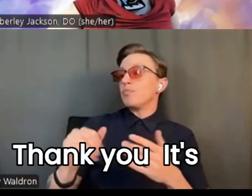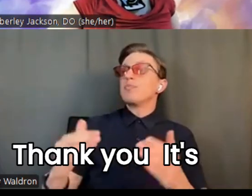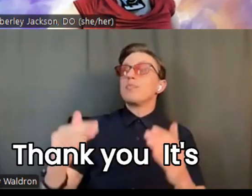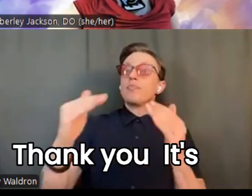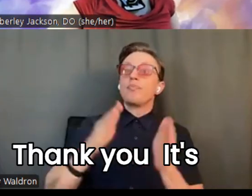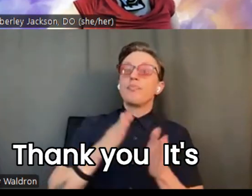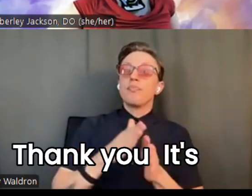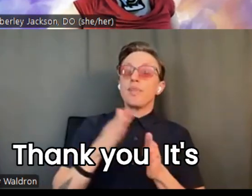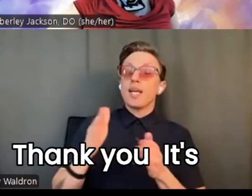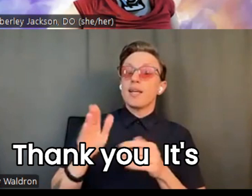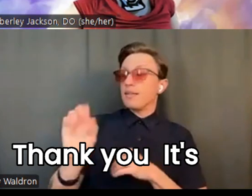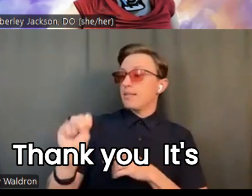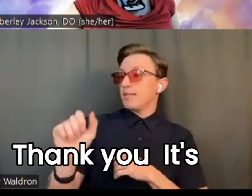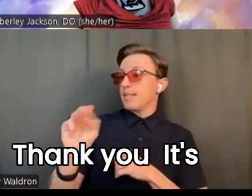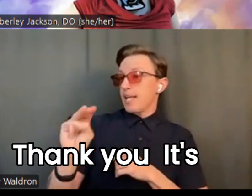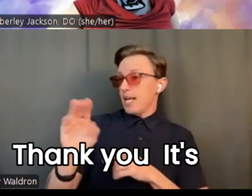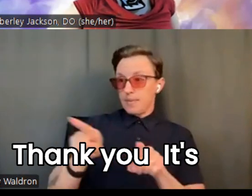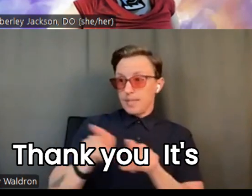Thank you.